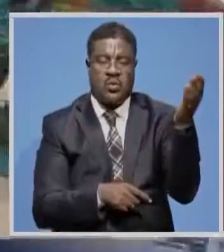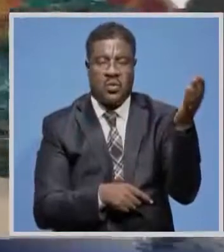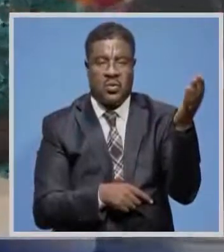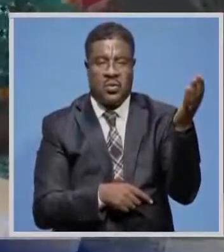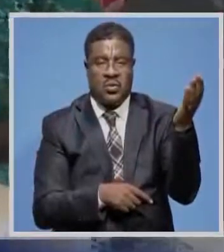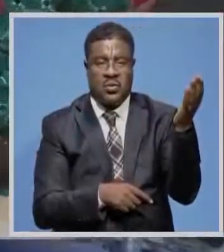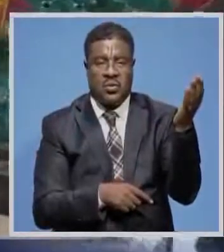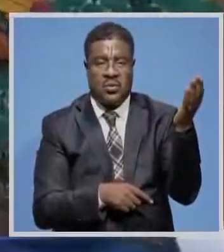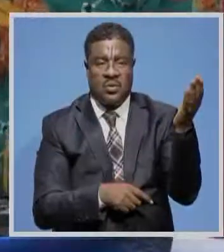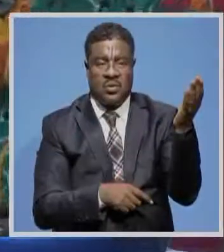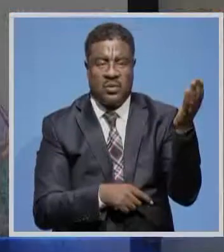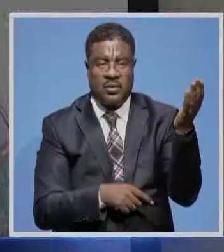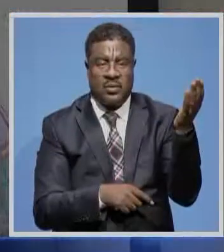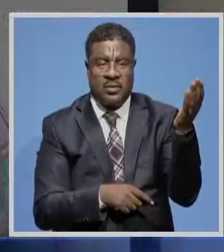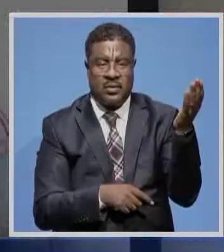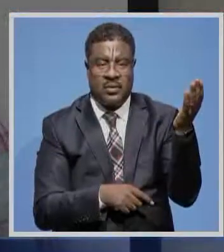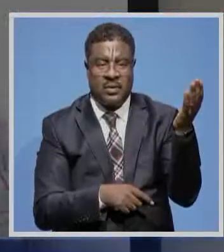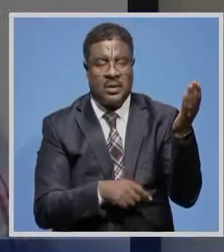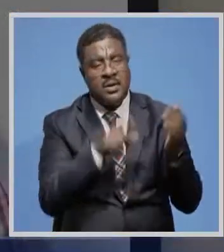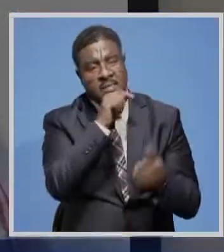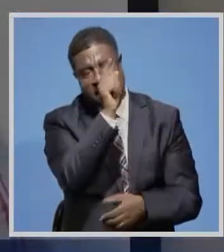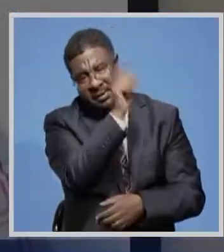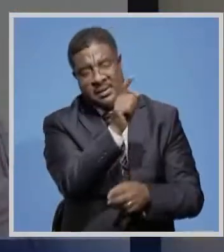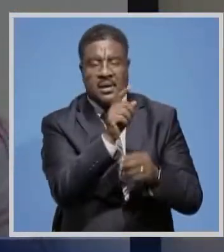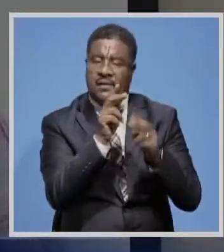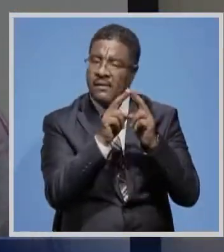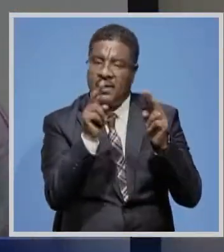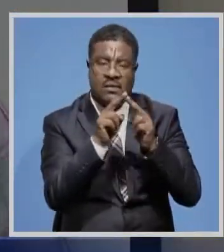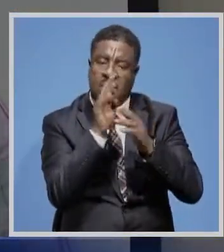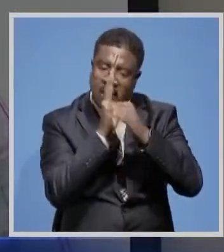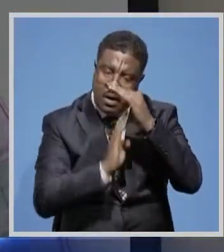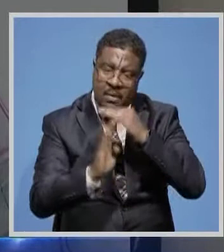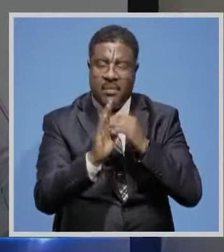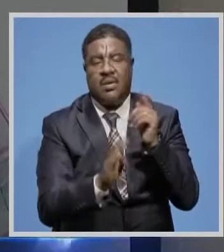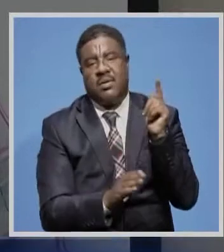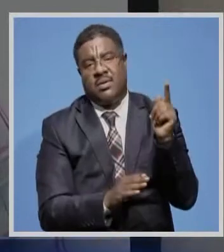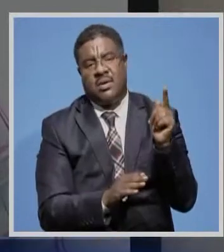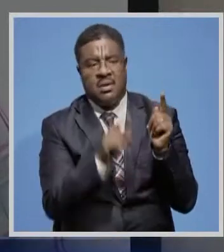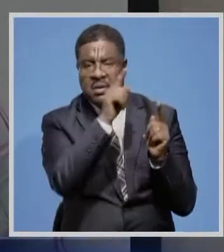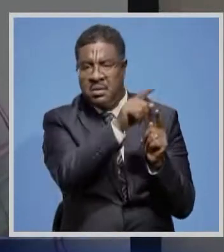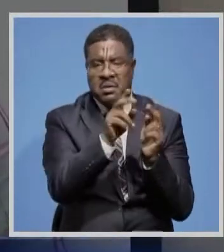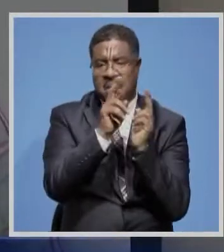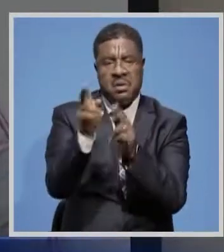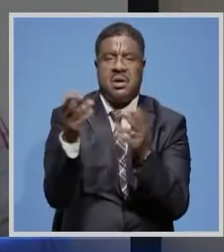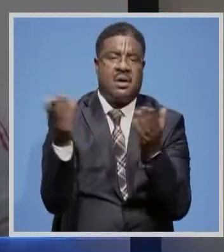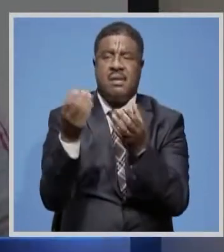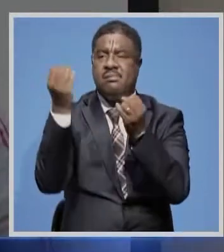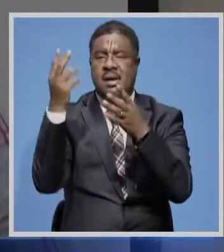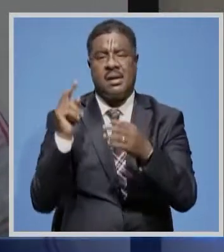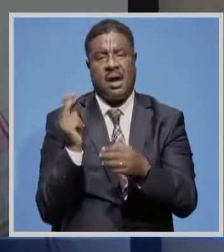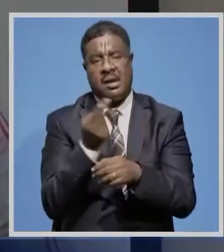LUNGU LUNGU is a very humble man, and he has not responded to a lot of